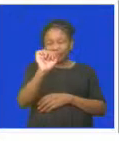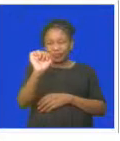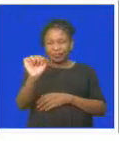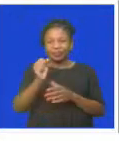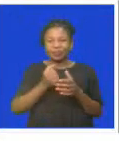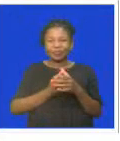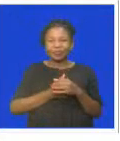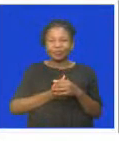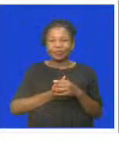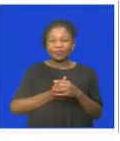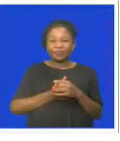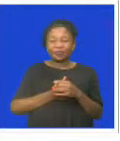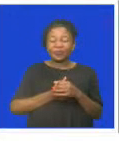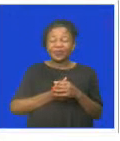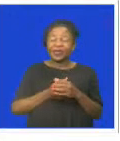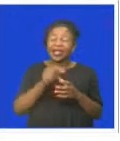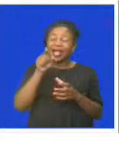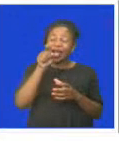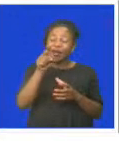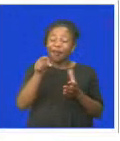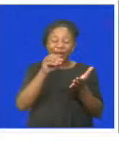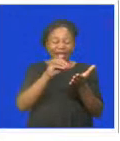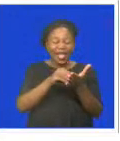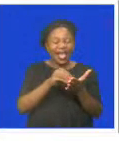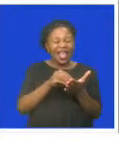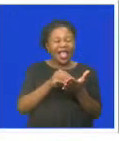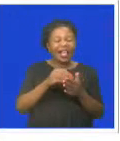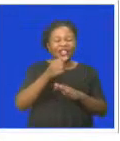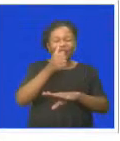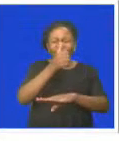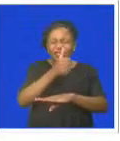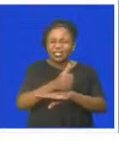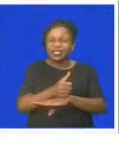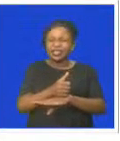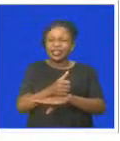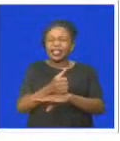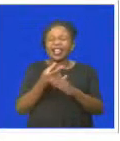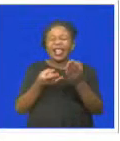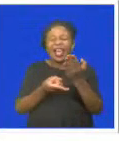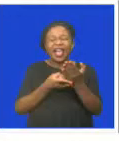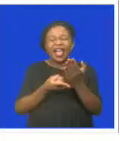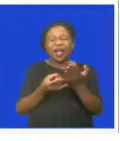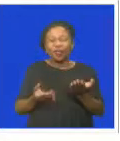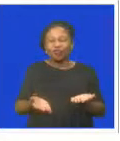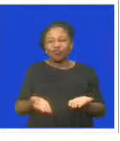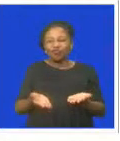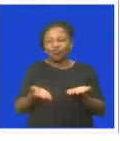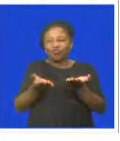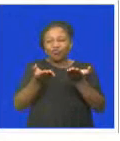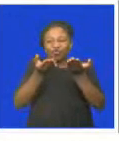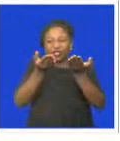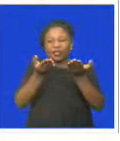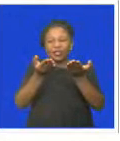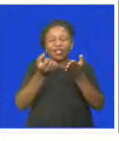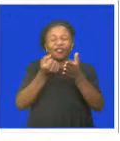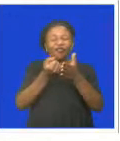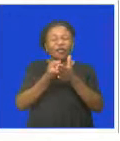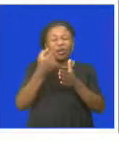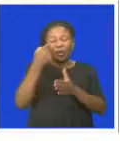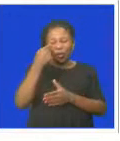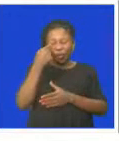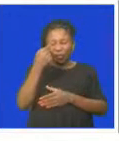is a special chair that goes up high so the dentist can look into